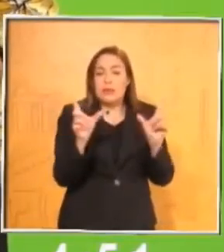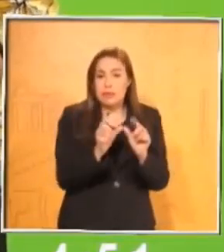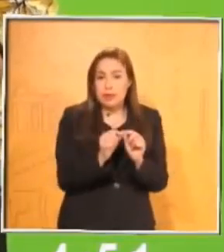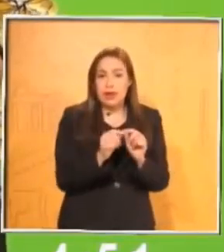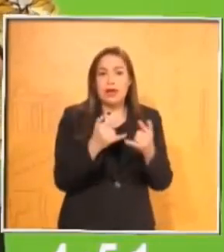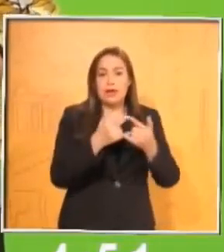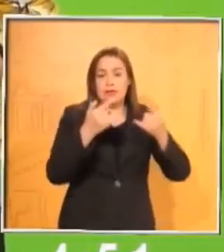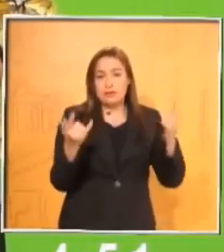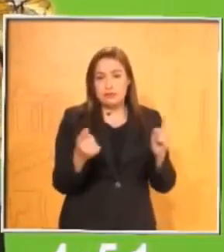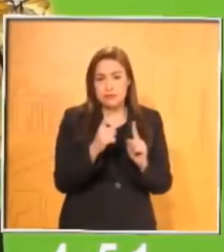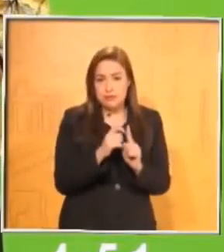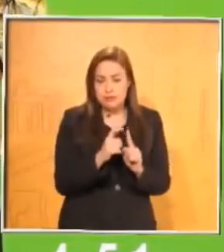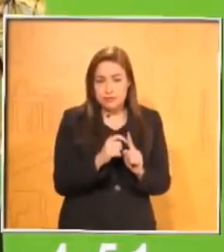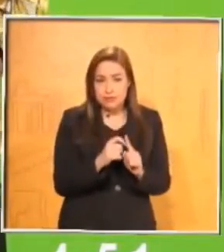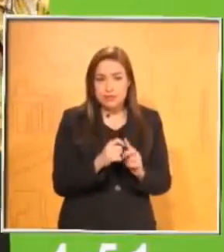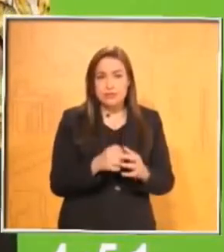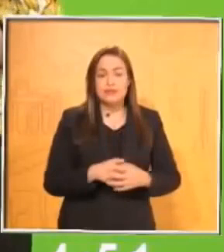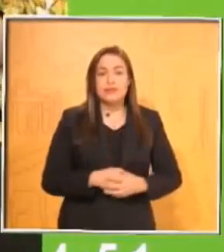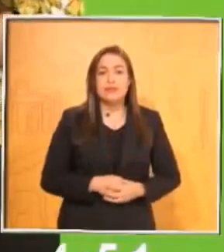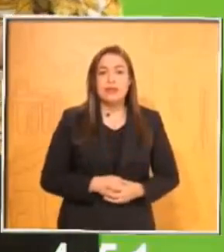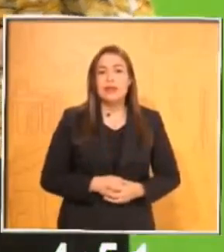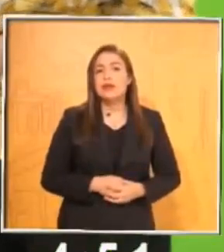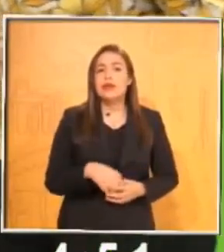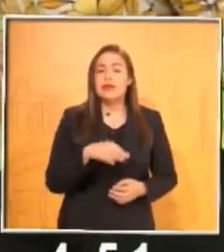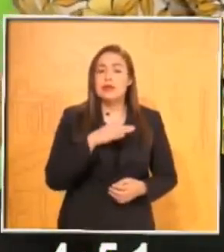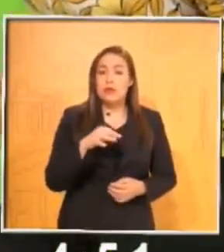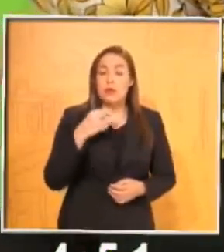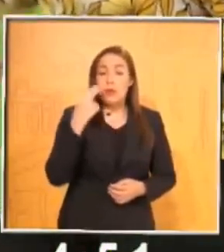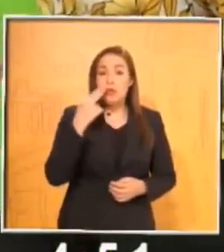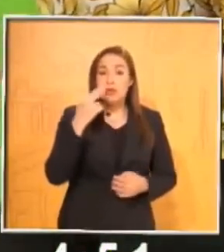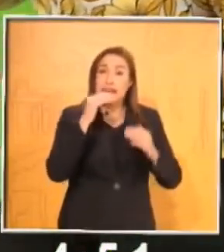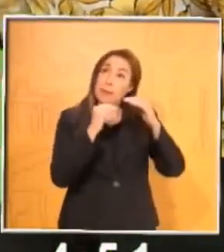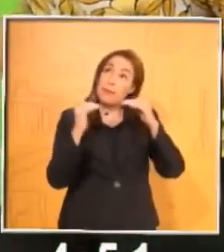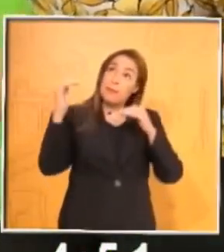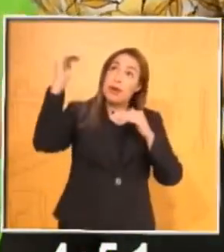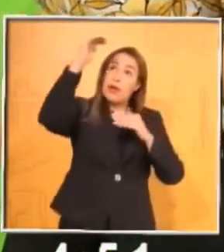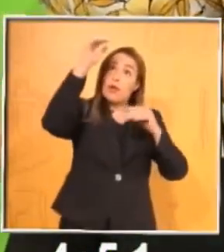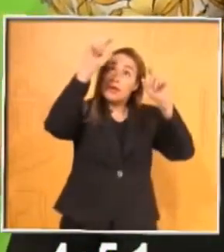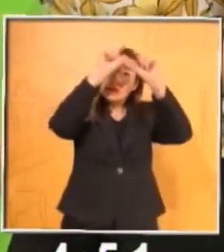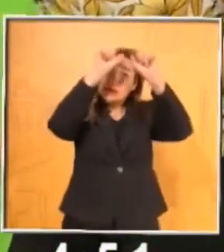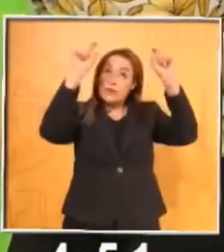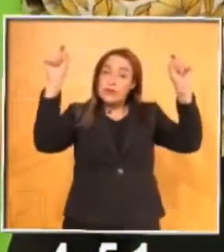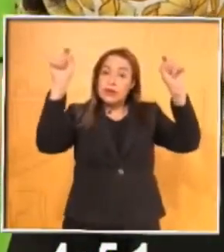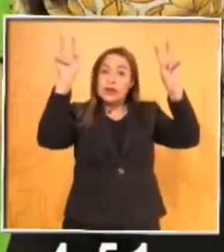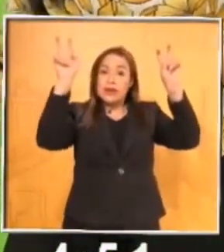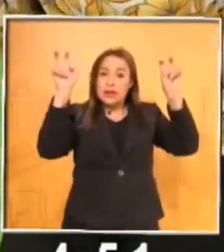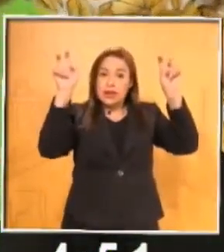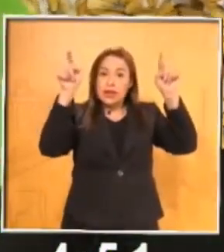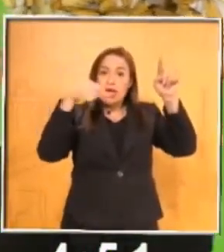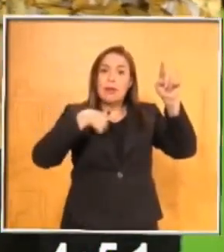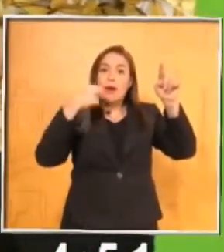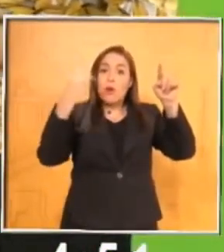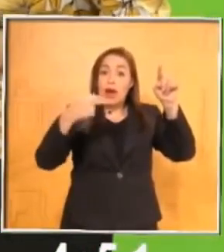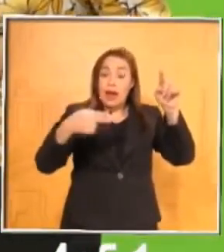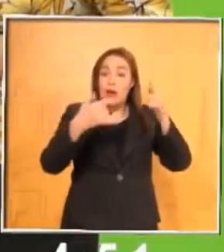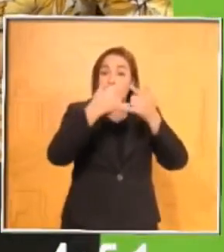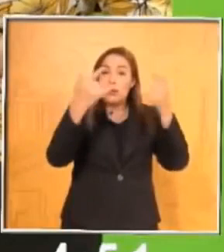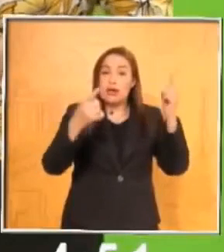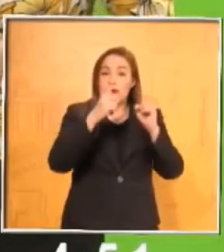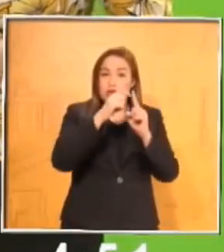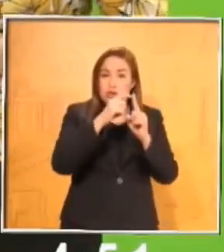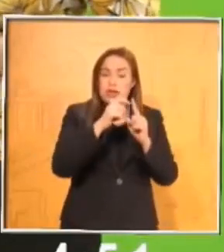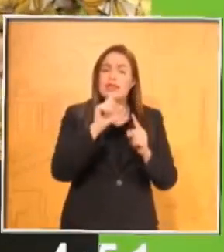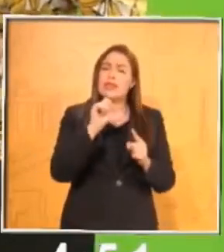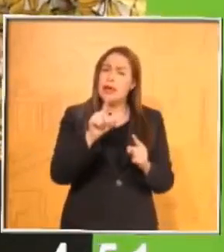an exclusive place to write the title of the top of the comic strip. Then we have the speech